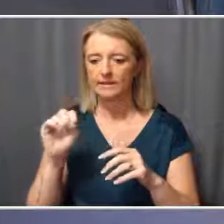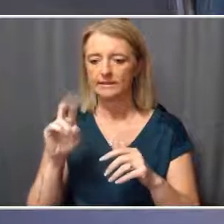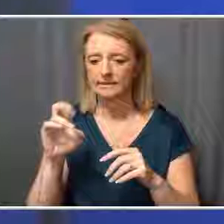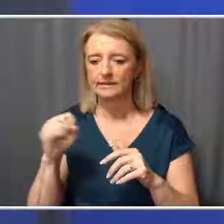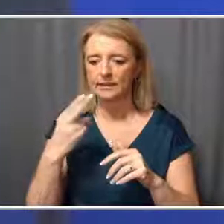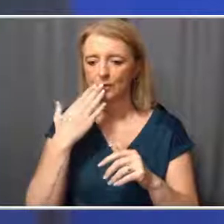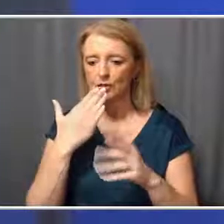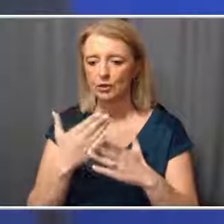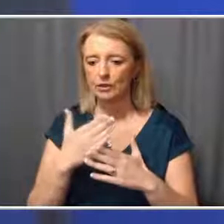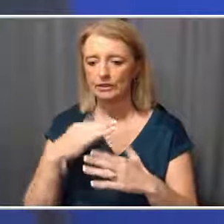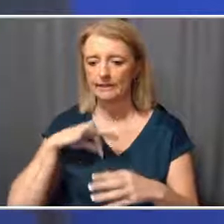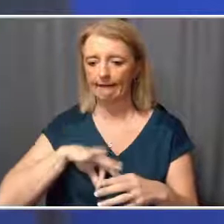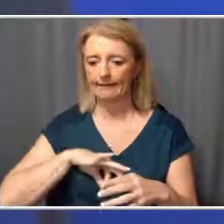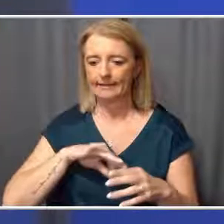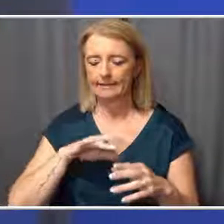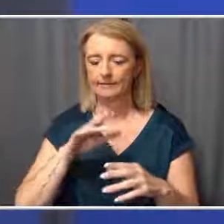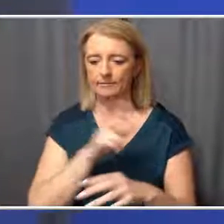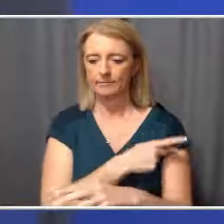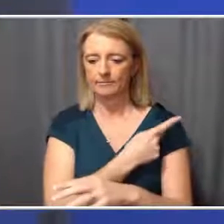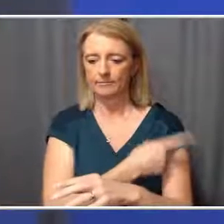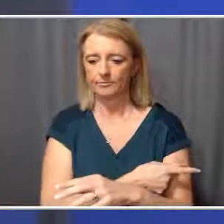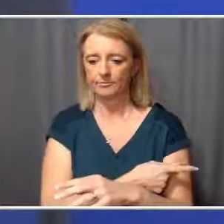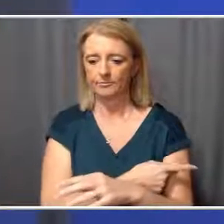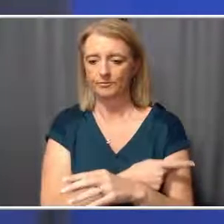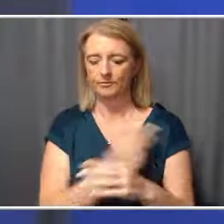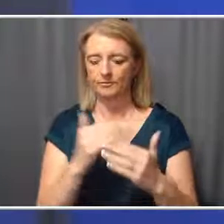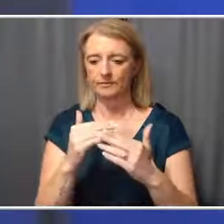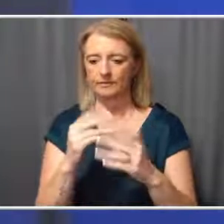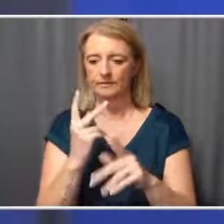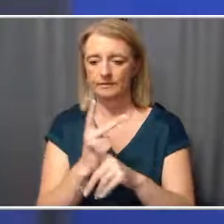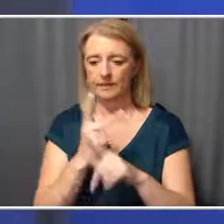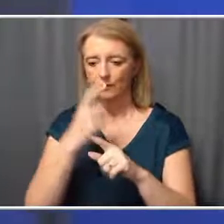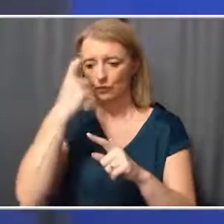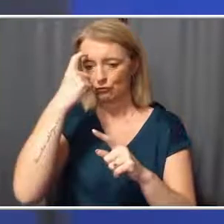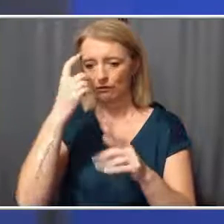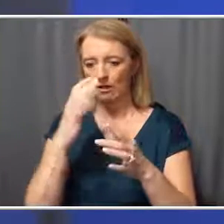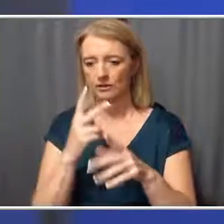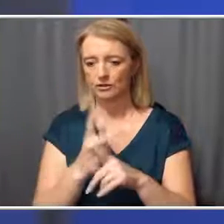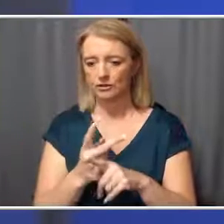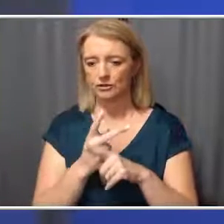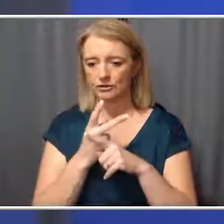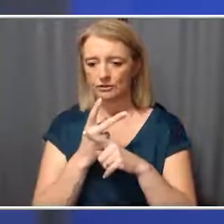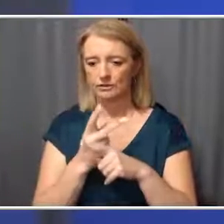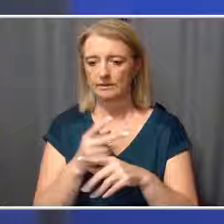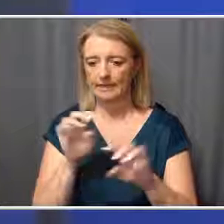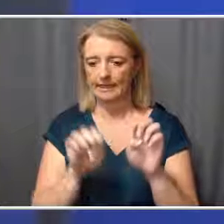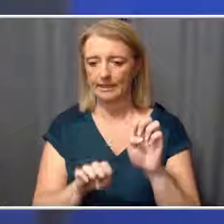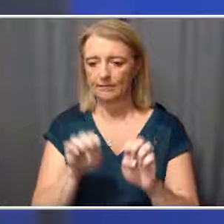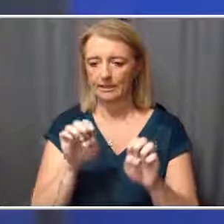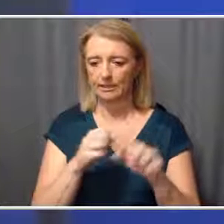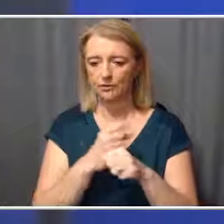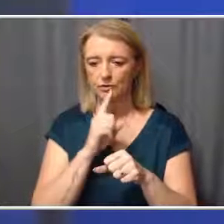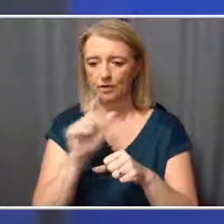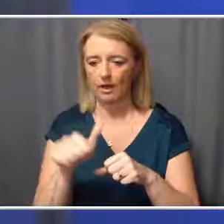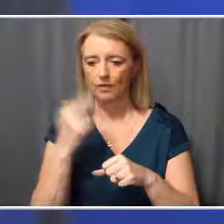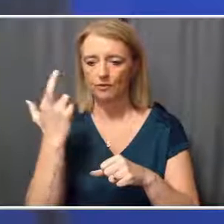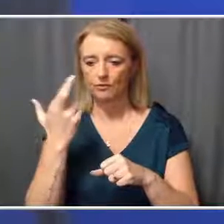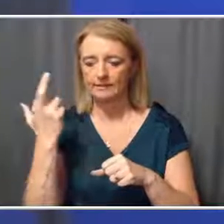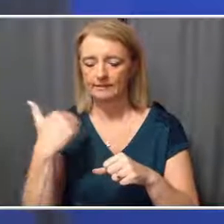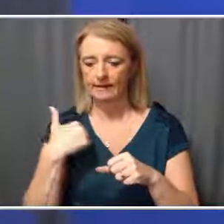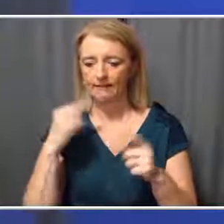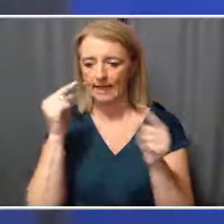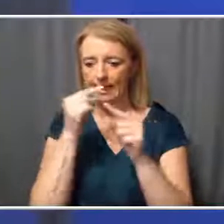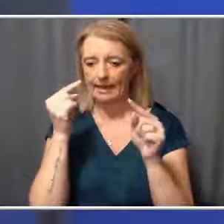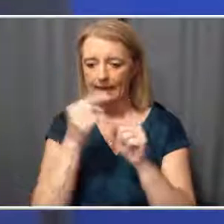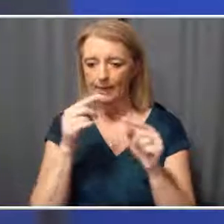because Botox, the most potent poison known to man right now. We paralyze the muscles that are irritating some